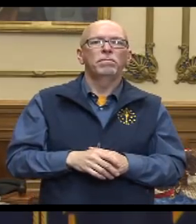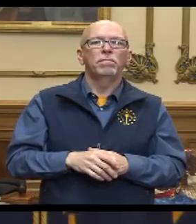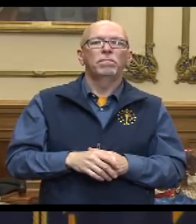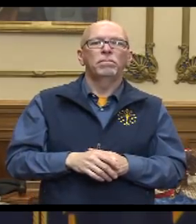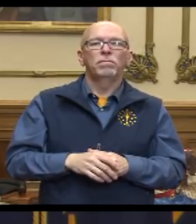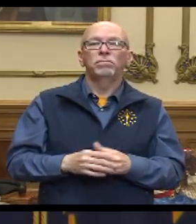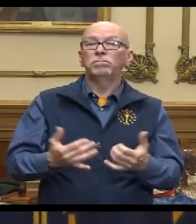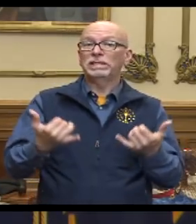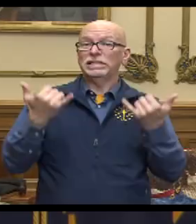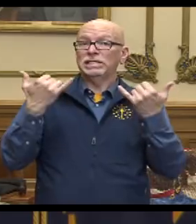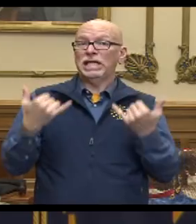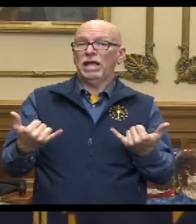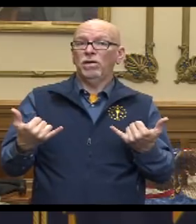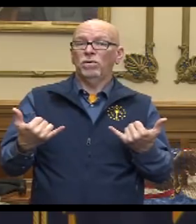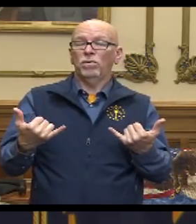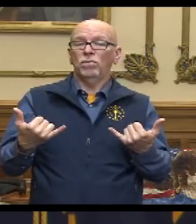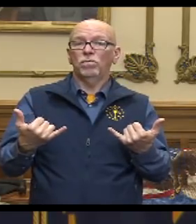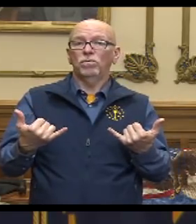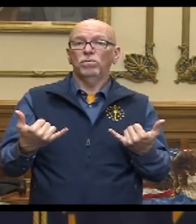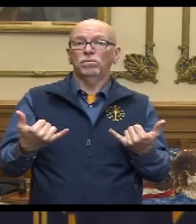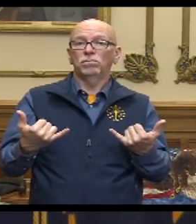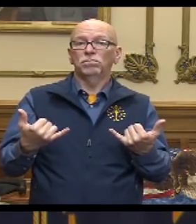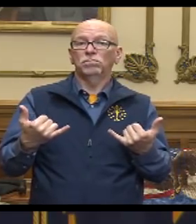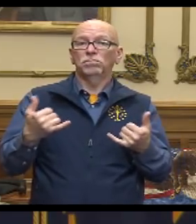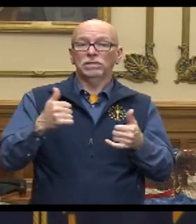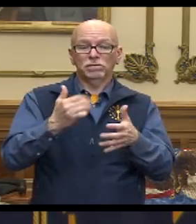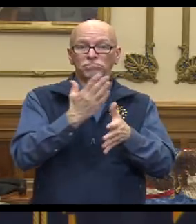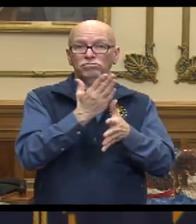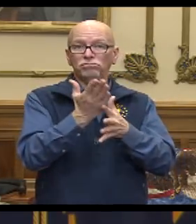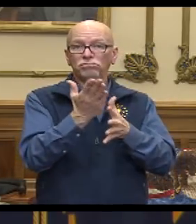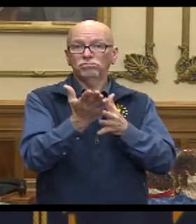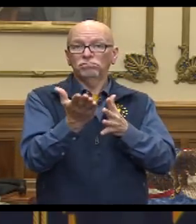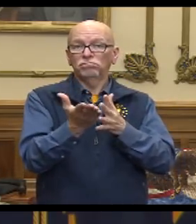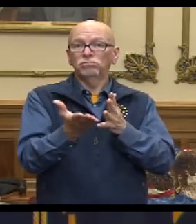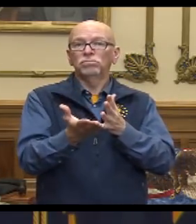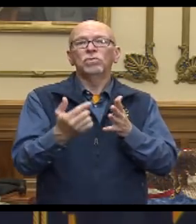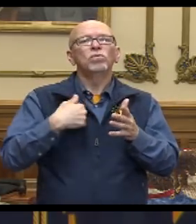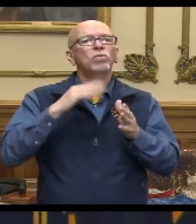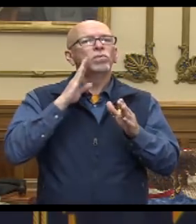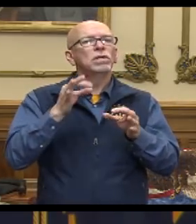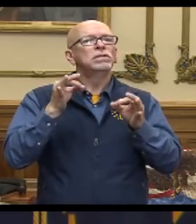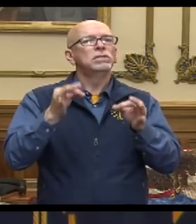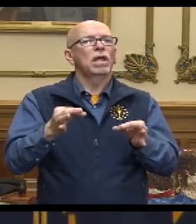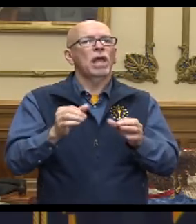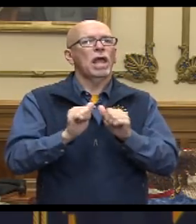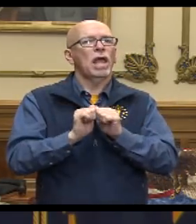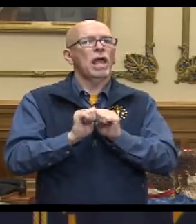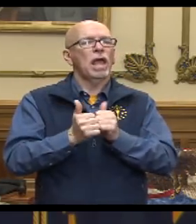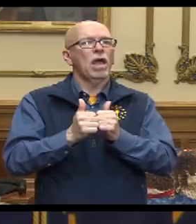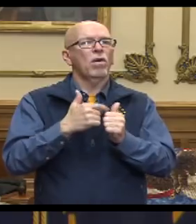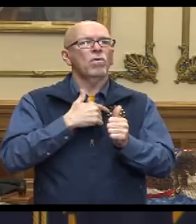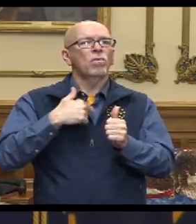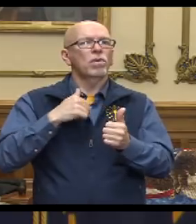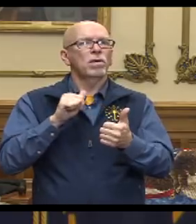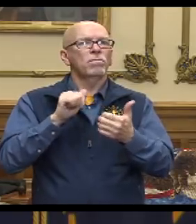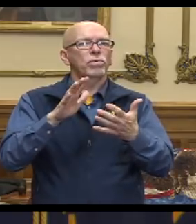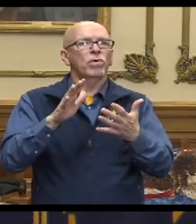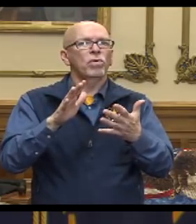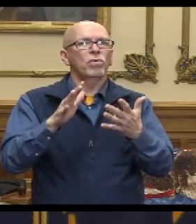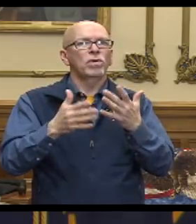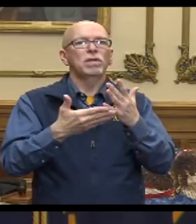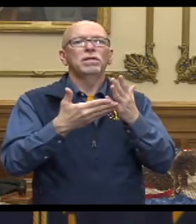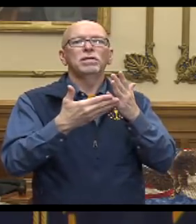this time of the stages, we will decide how to approach the